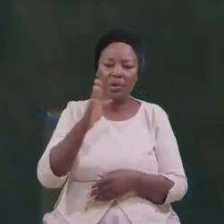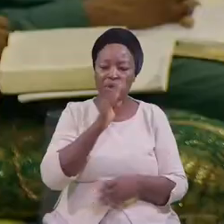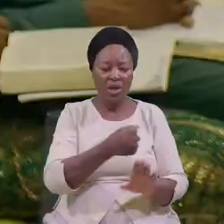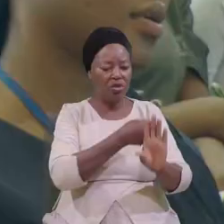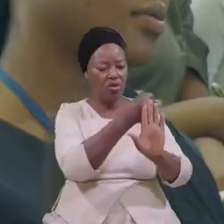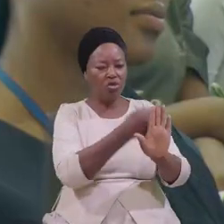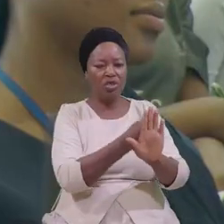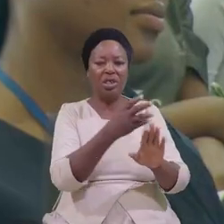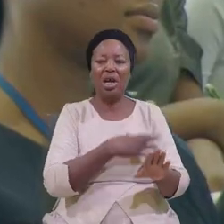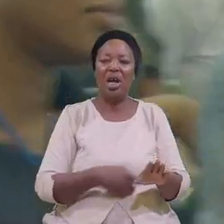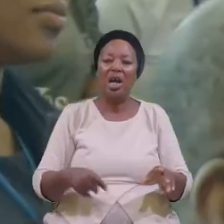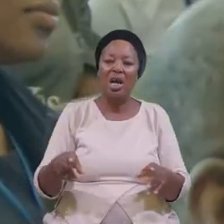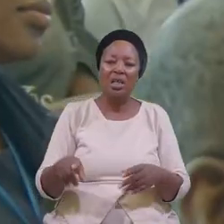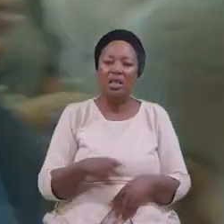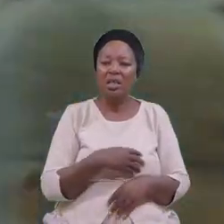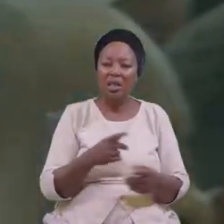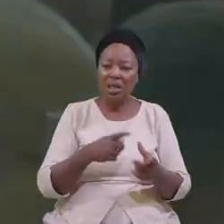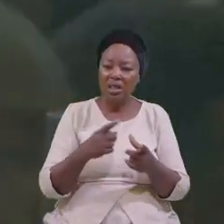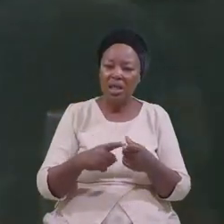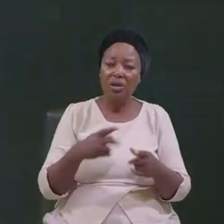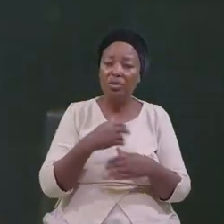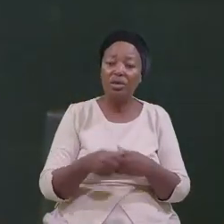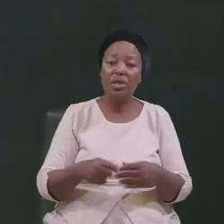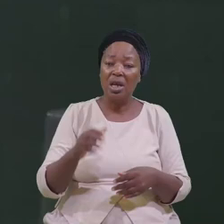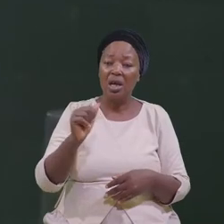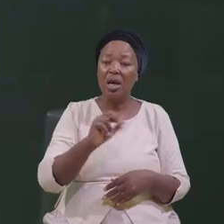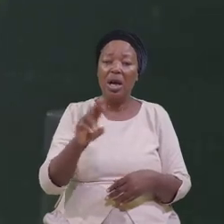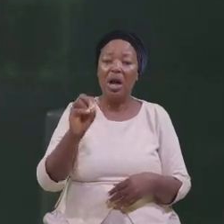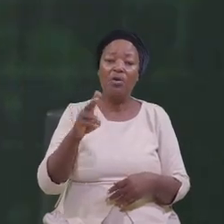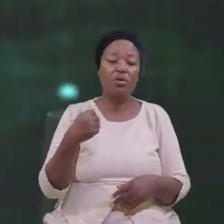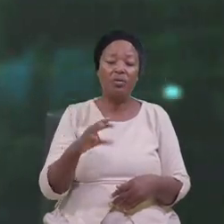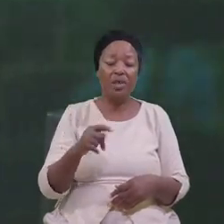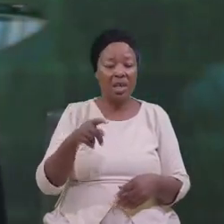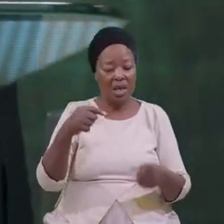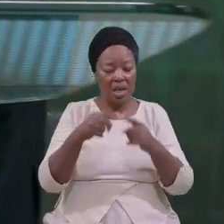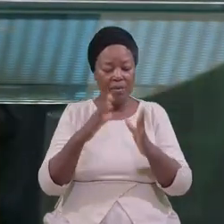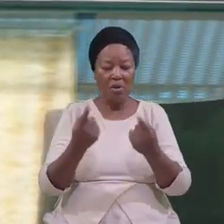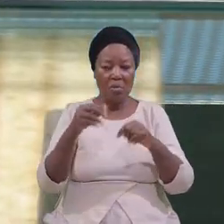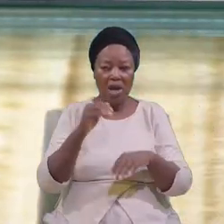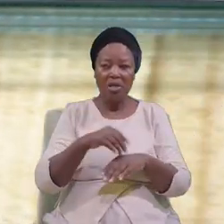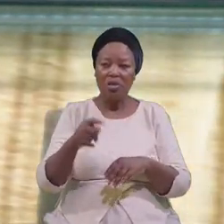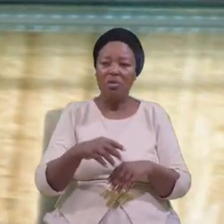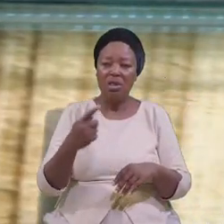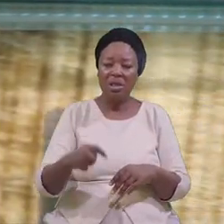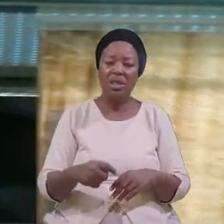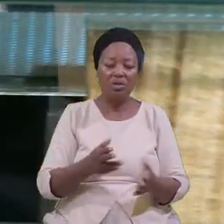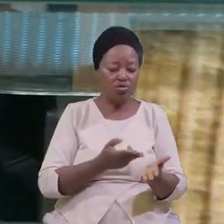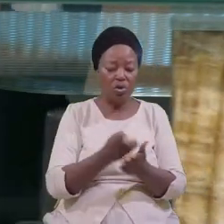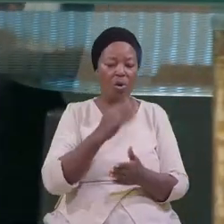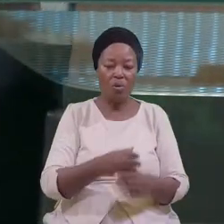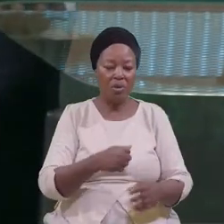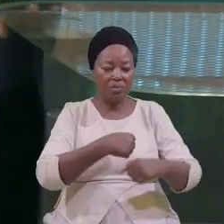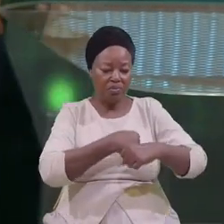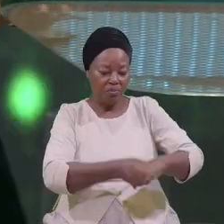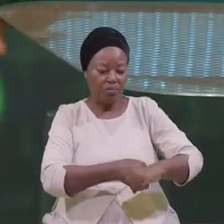shield. And as the arrows of the enemy may come at you, the truth will prevent that